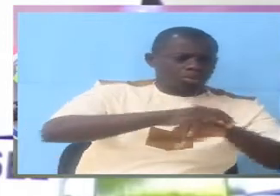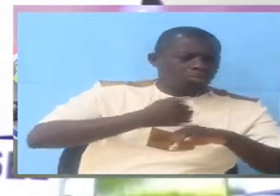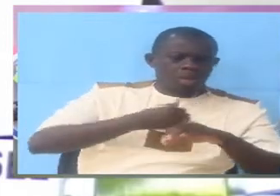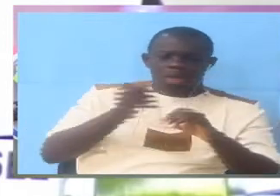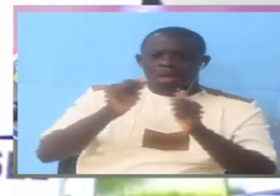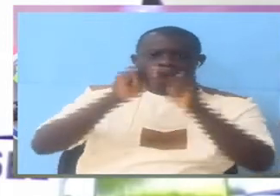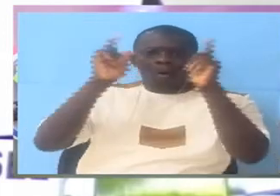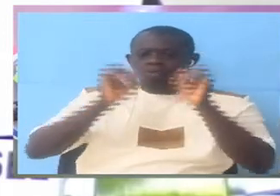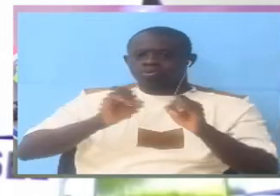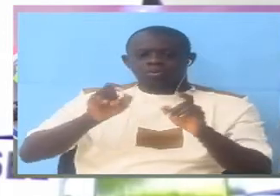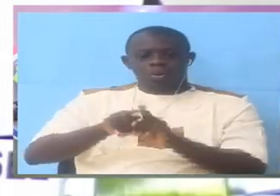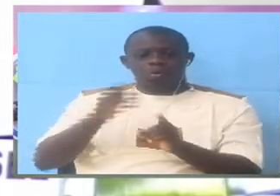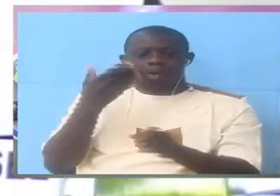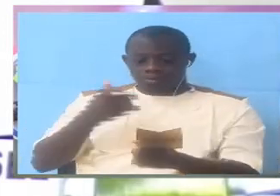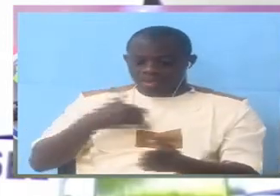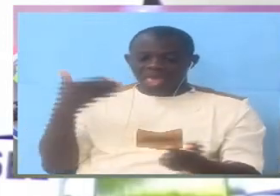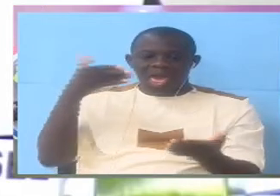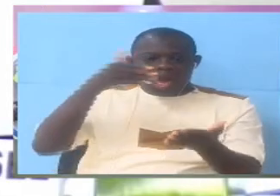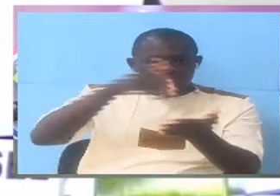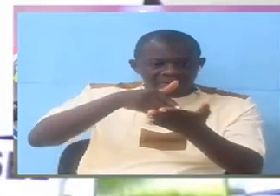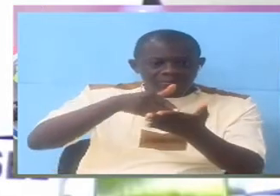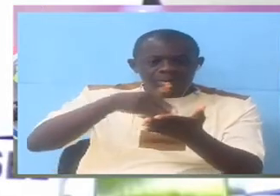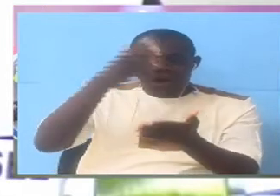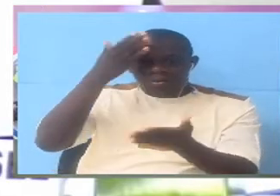upon arrival, I realized